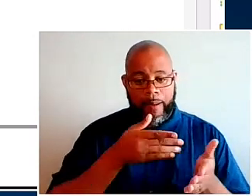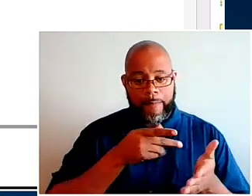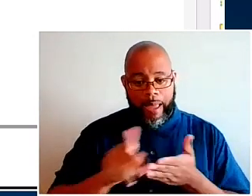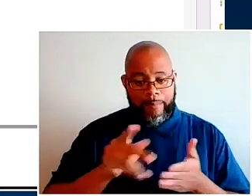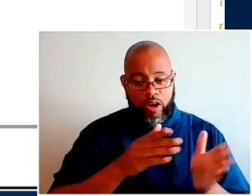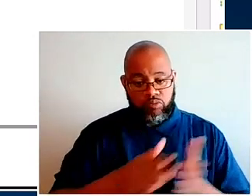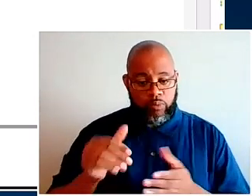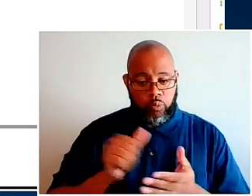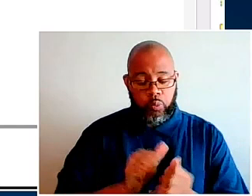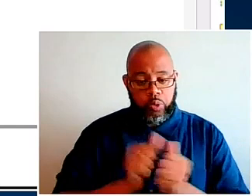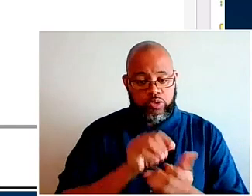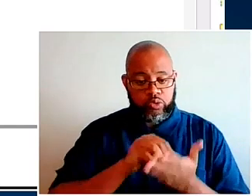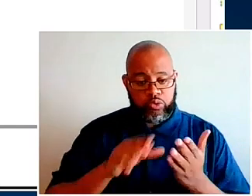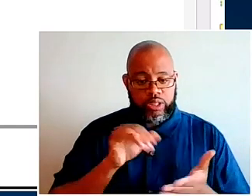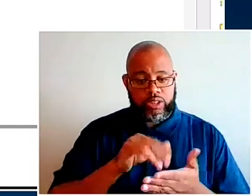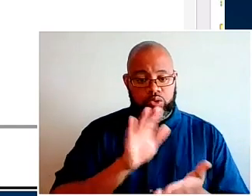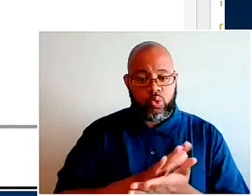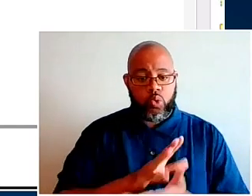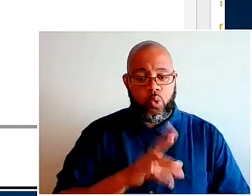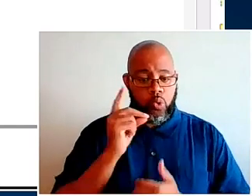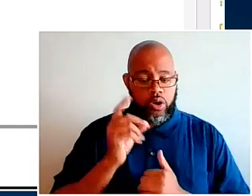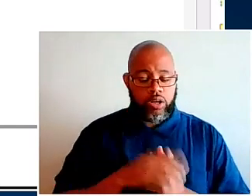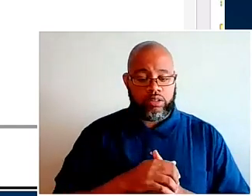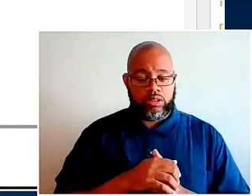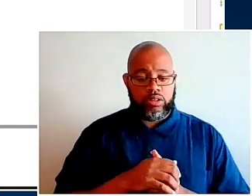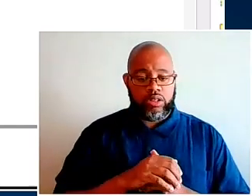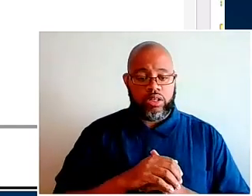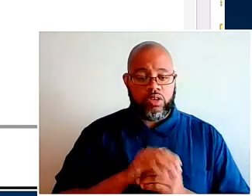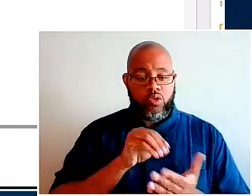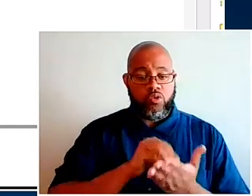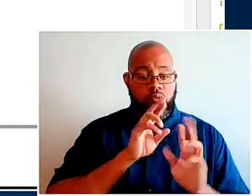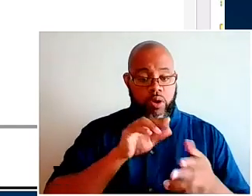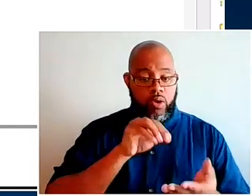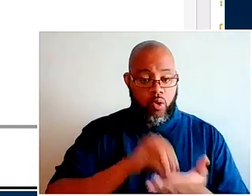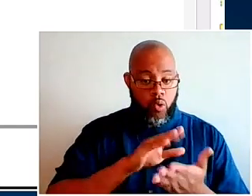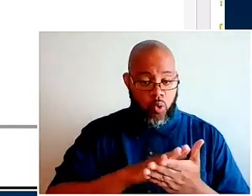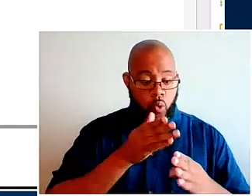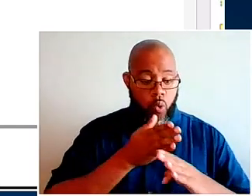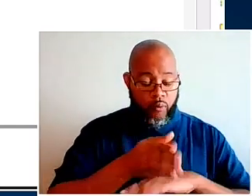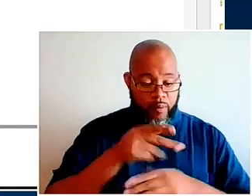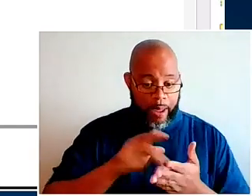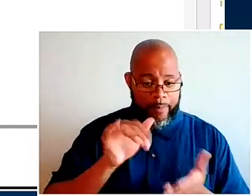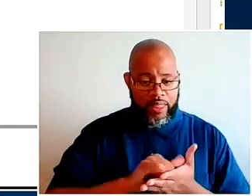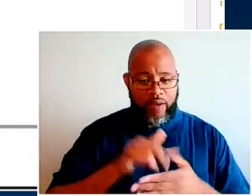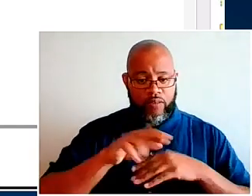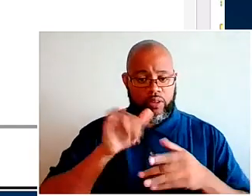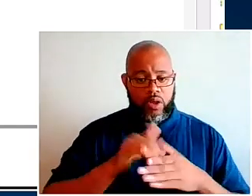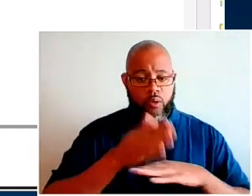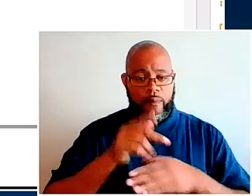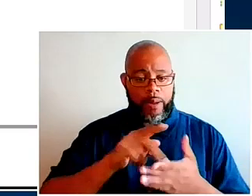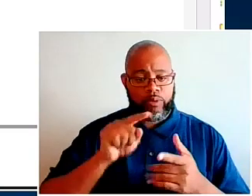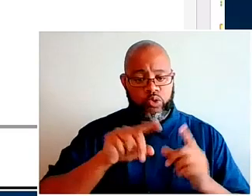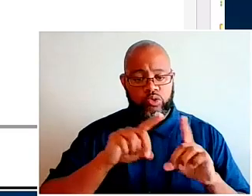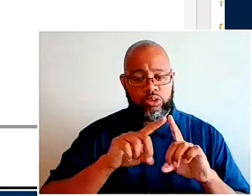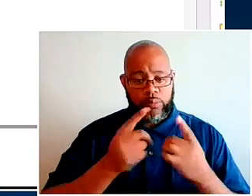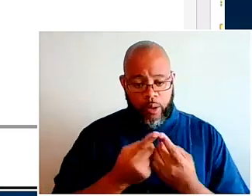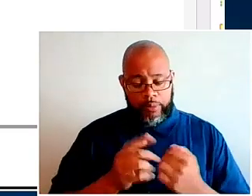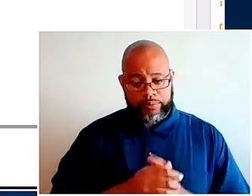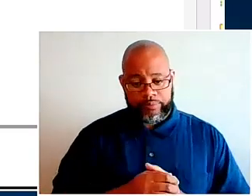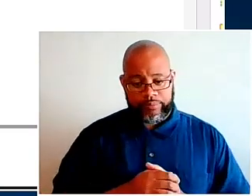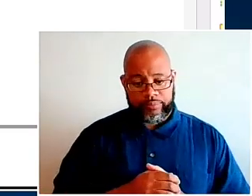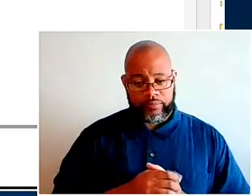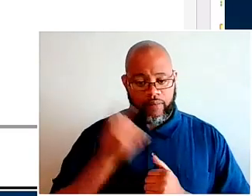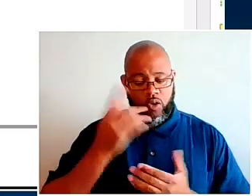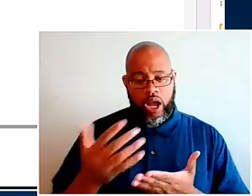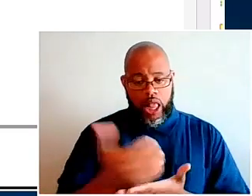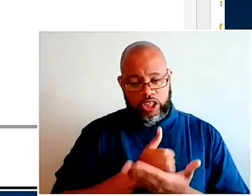student, and the school would have reported the overpayment to NSLDS and referred that overpayment to the department for